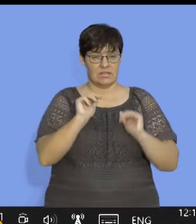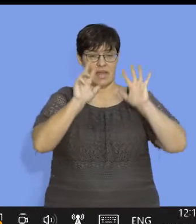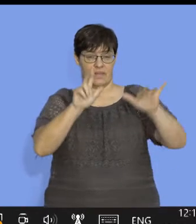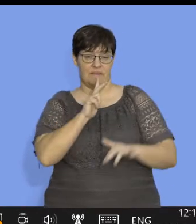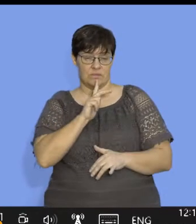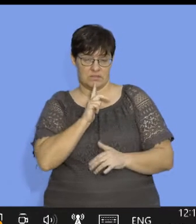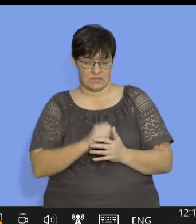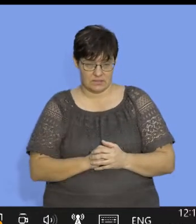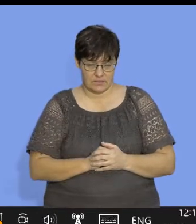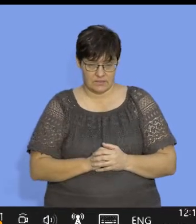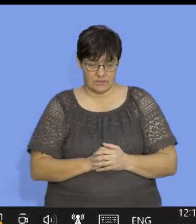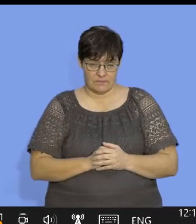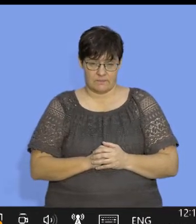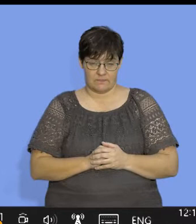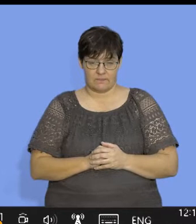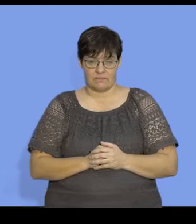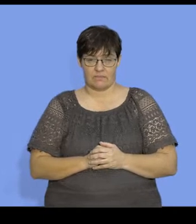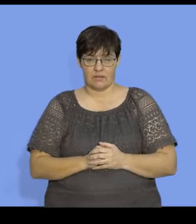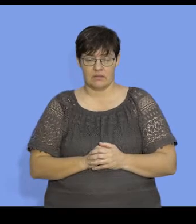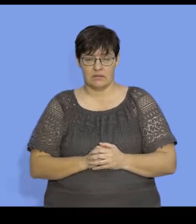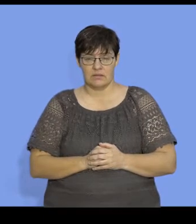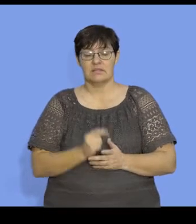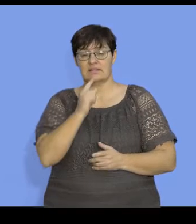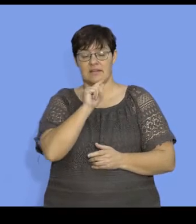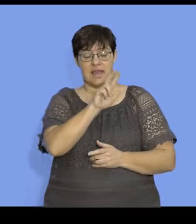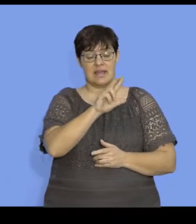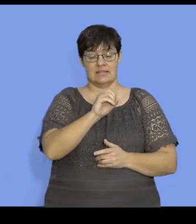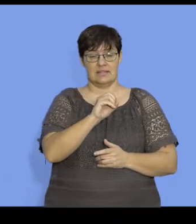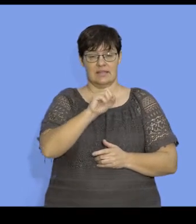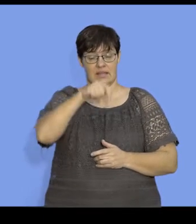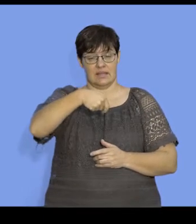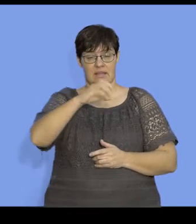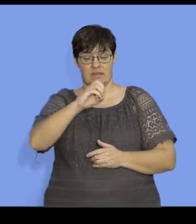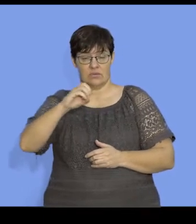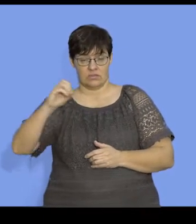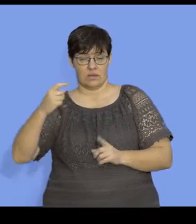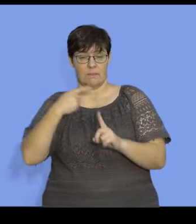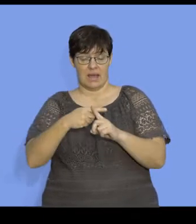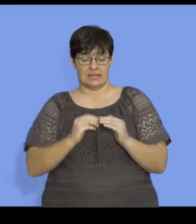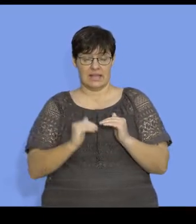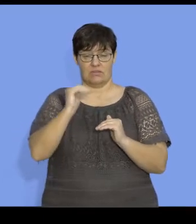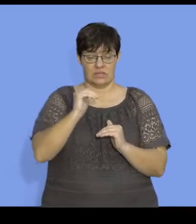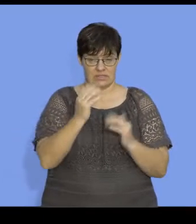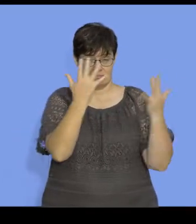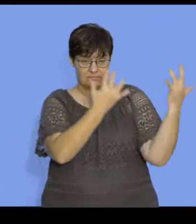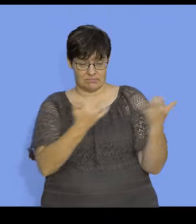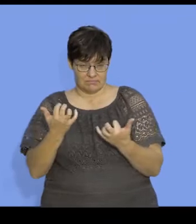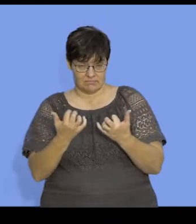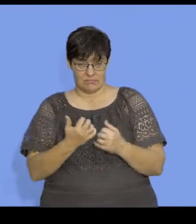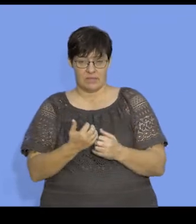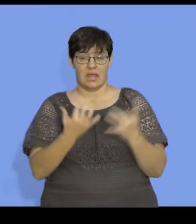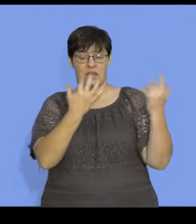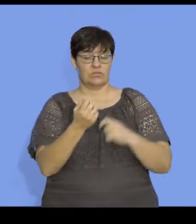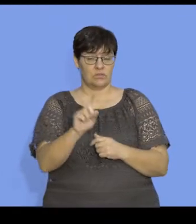of 8,000 Rand. So this is what we do now. Watch. 80,000 Rand plus the increase. We've calculated the